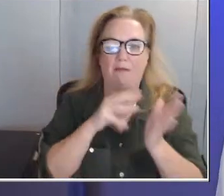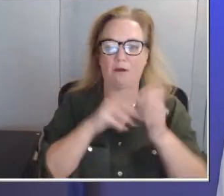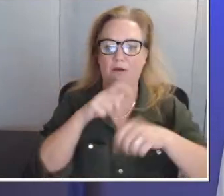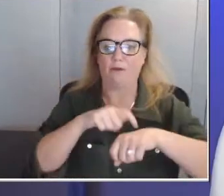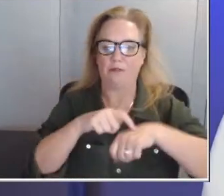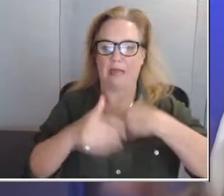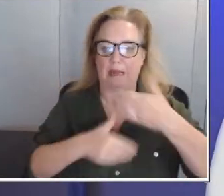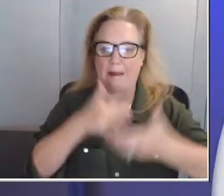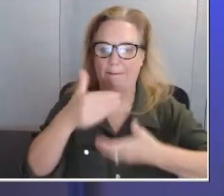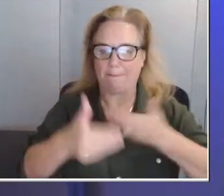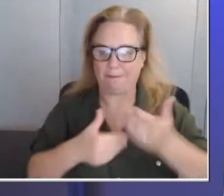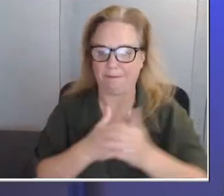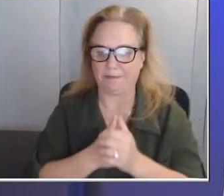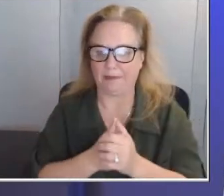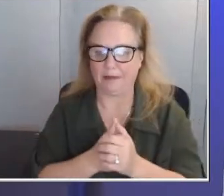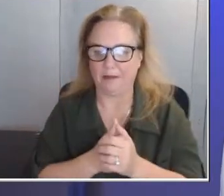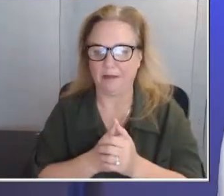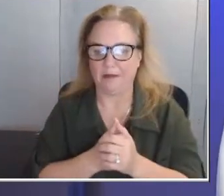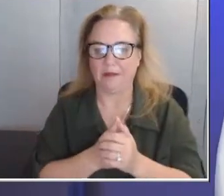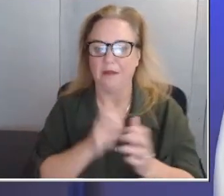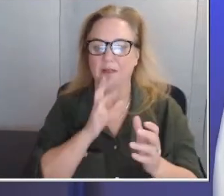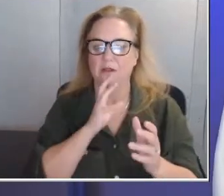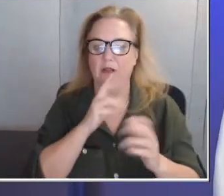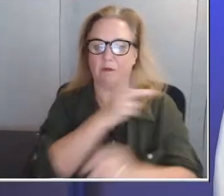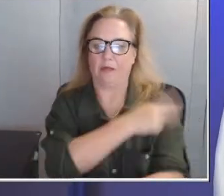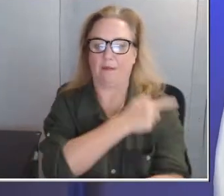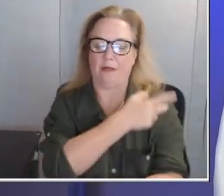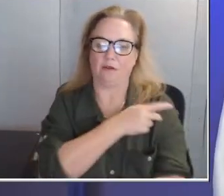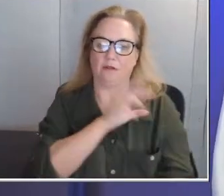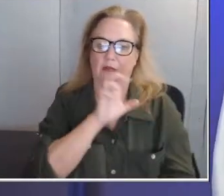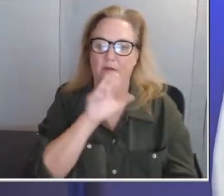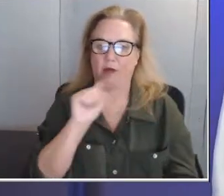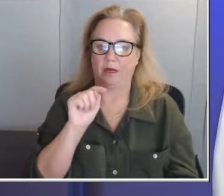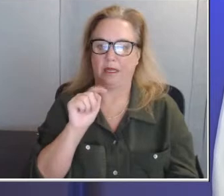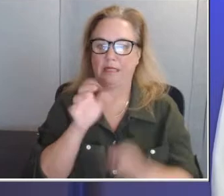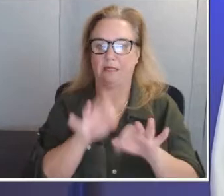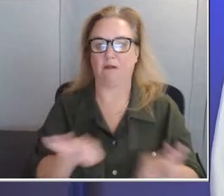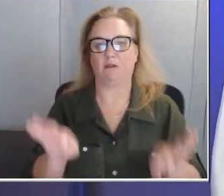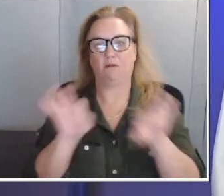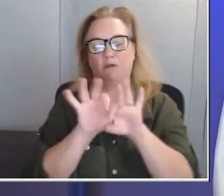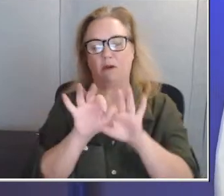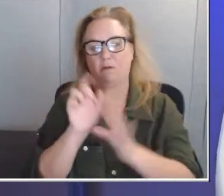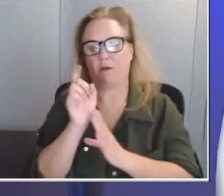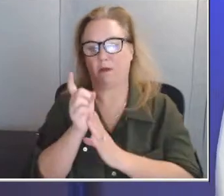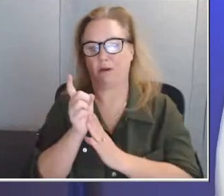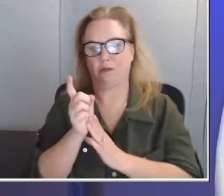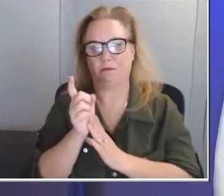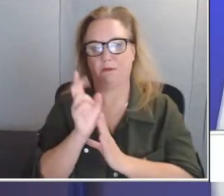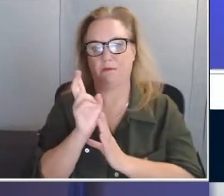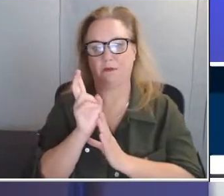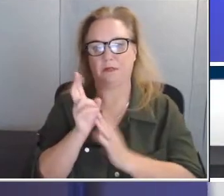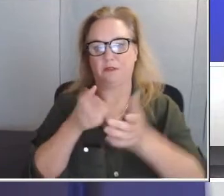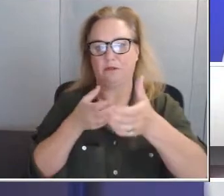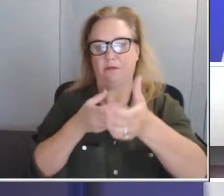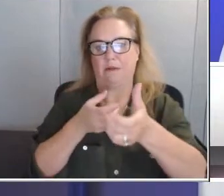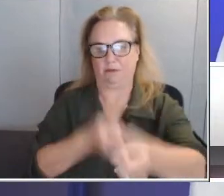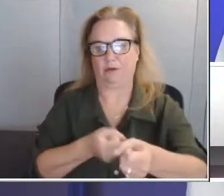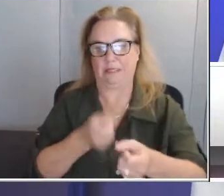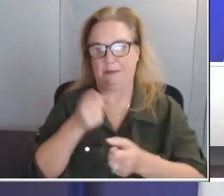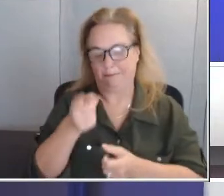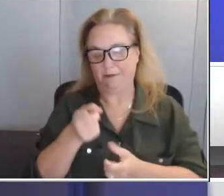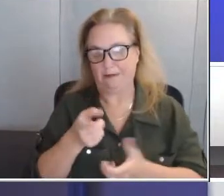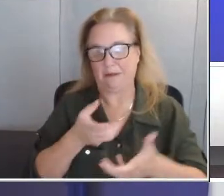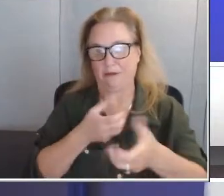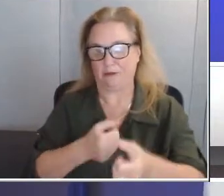And talking with patients like Brett, it's a critical moment, and I have just minutes to gain his trust that I am